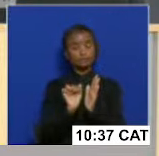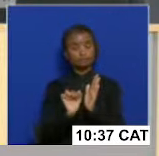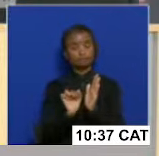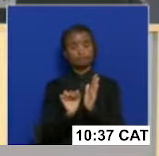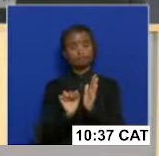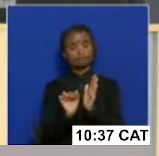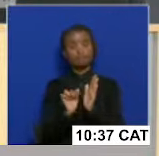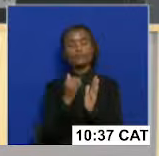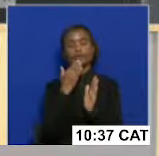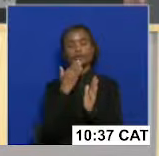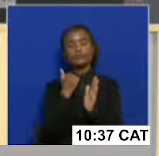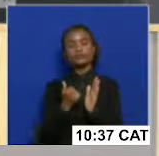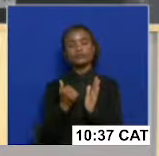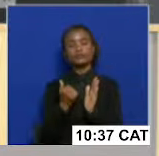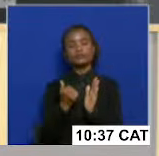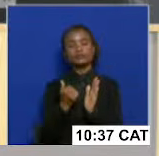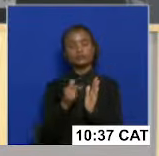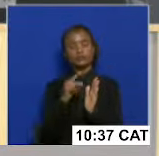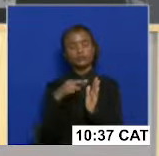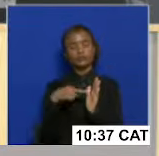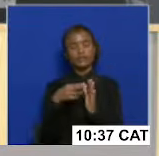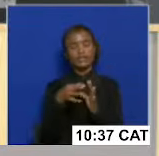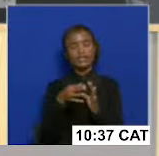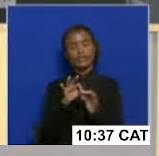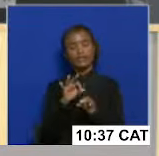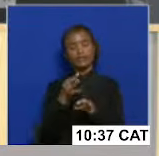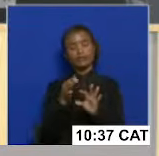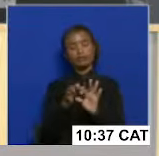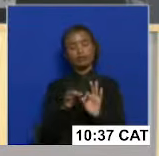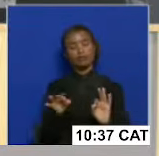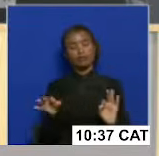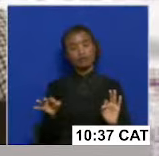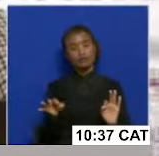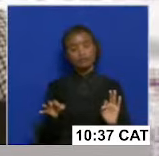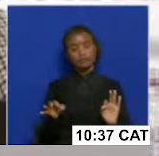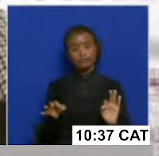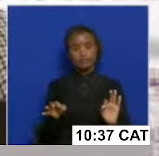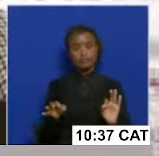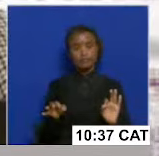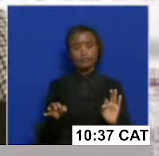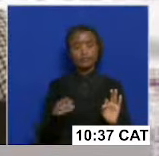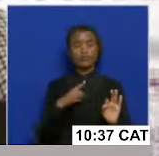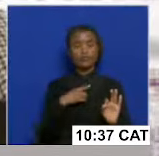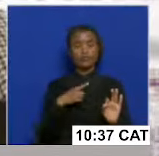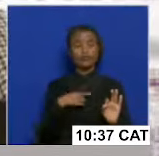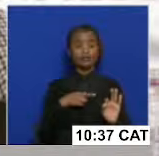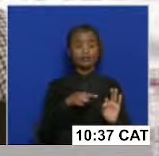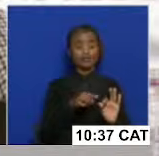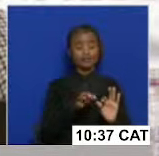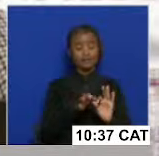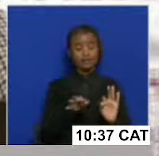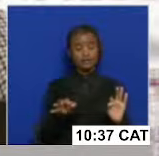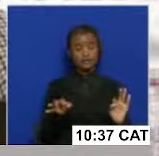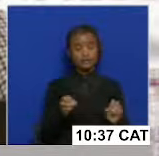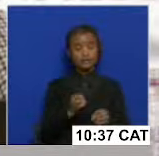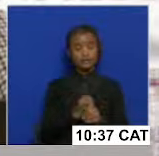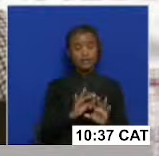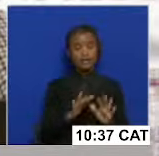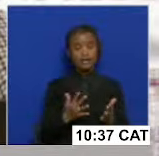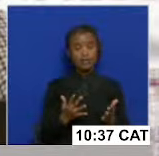the third line? The third line. There is a sentence beginning approximately. Are you